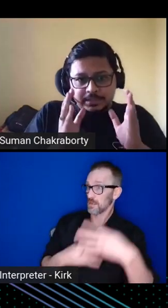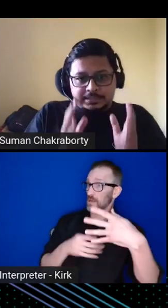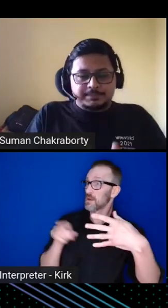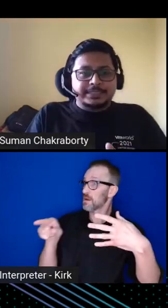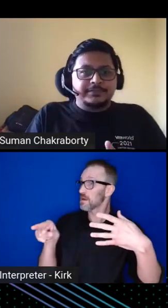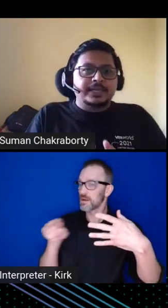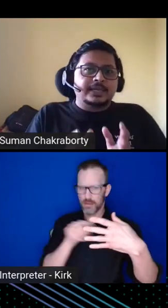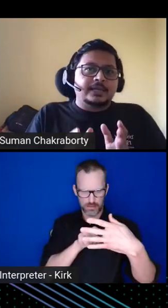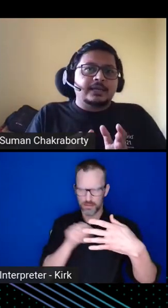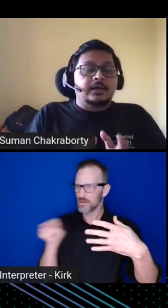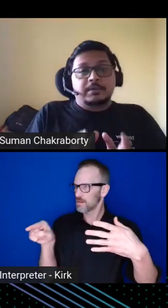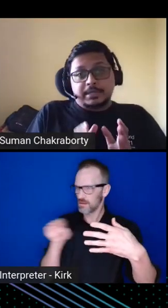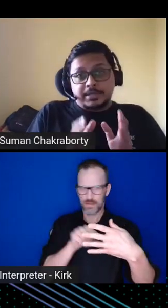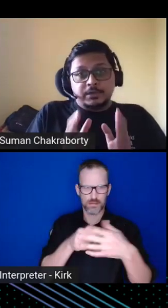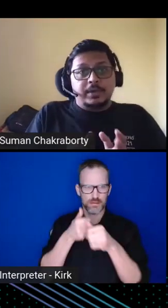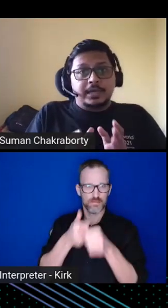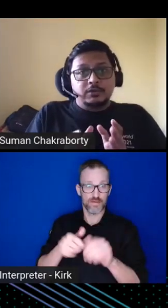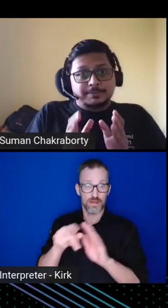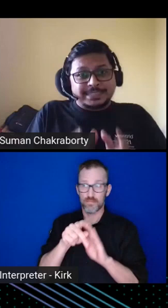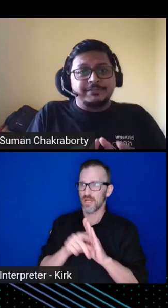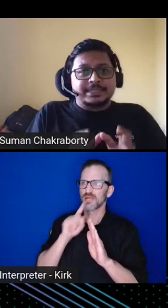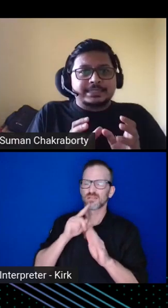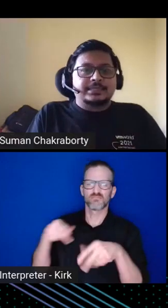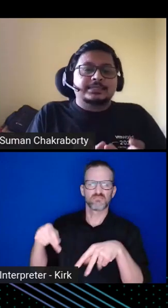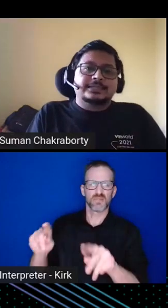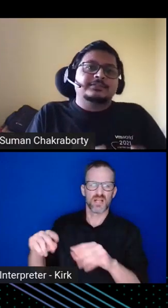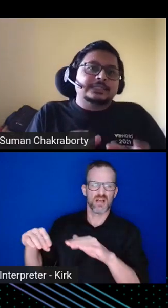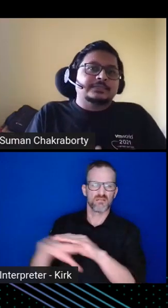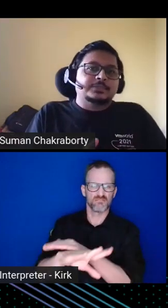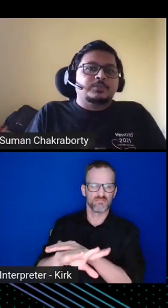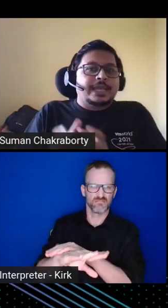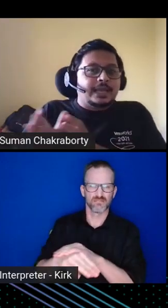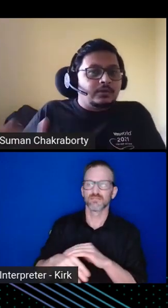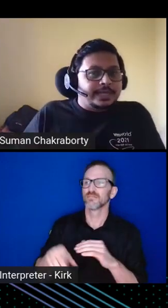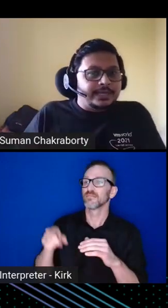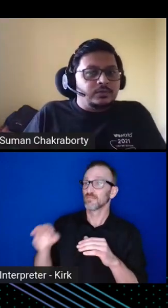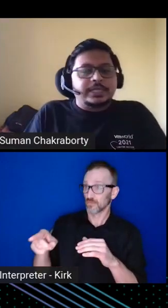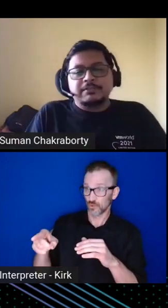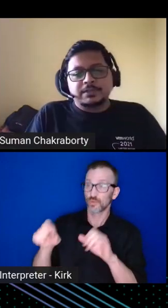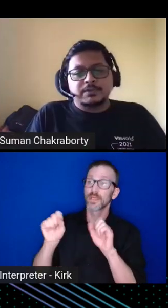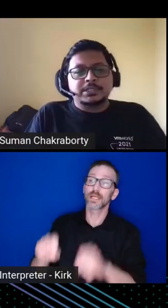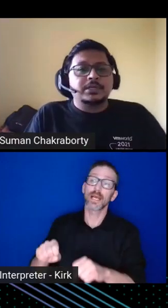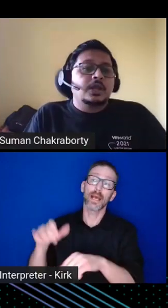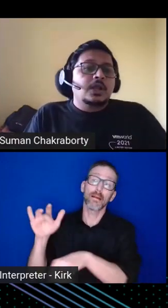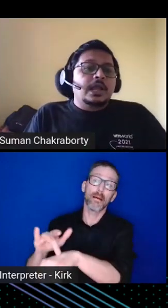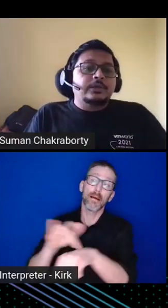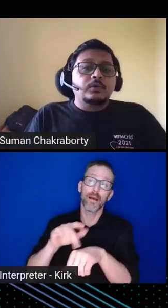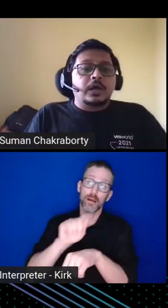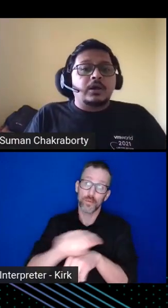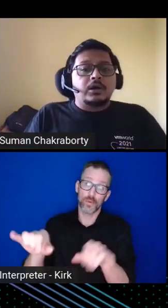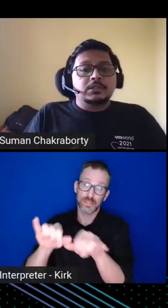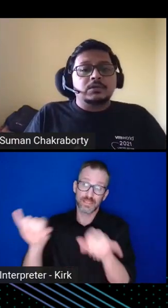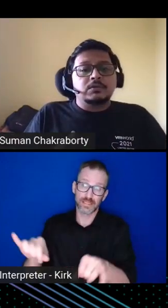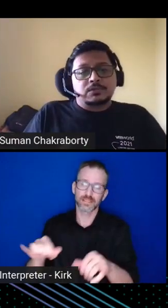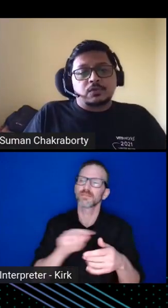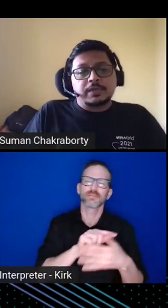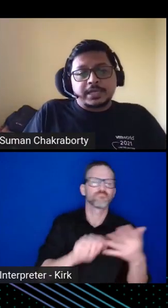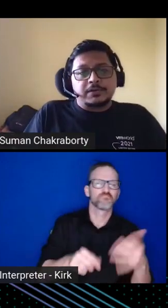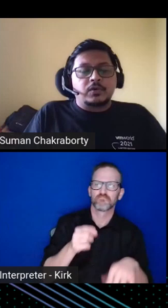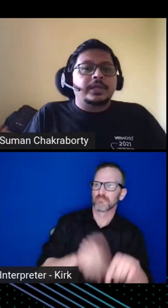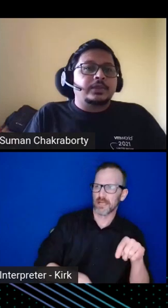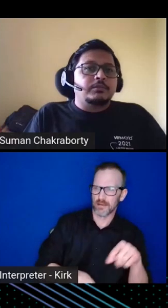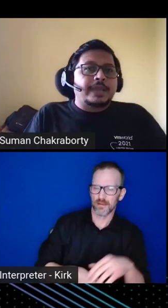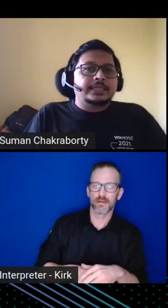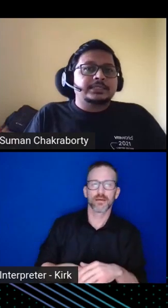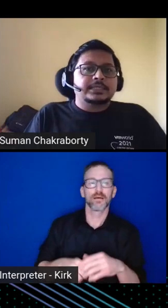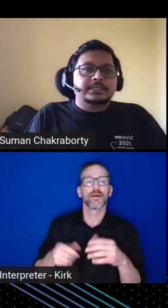allow a specific you allow specific set of systems to be allowed into the infrastructure. You also, through the